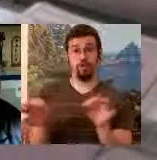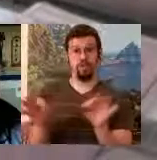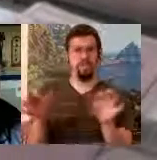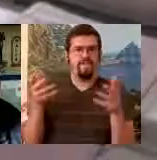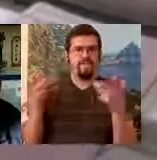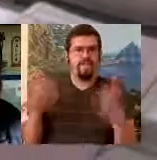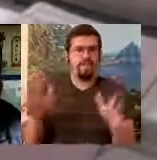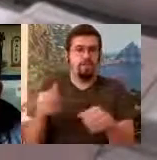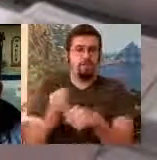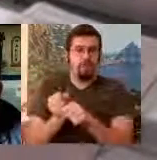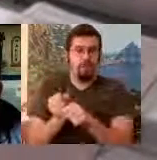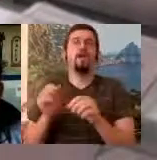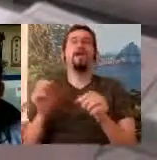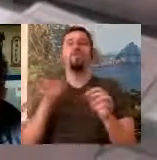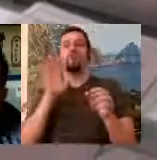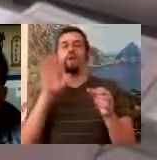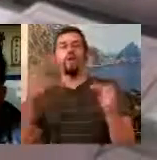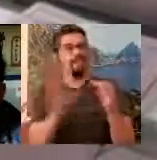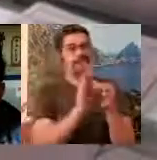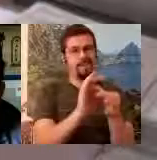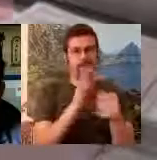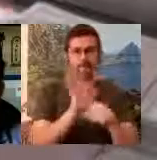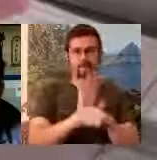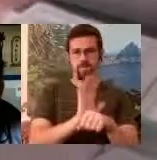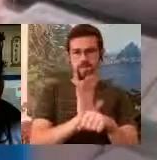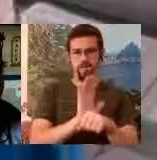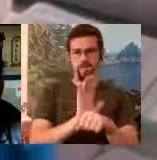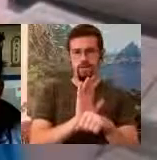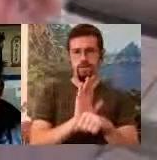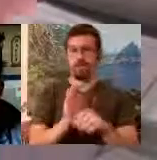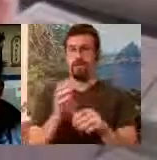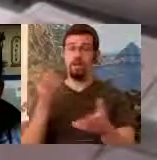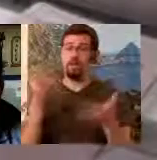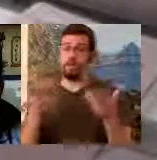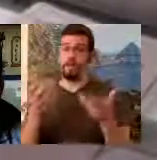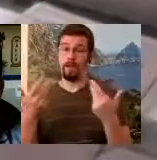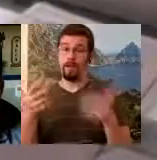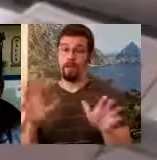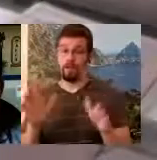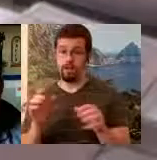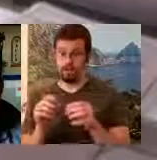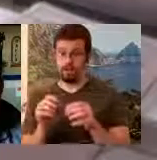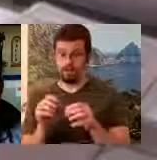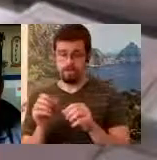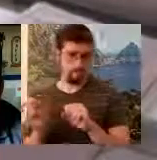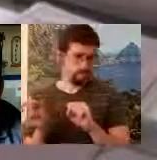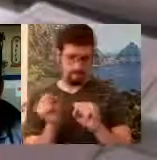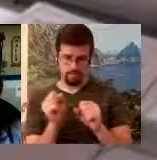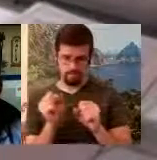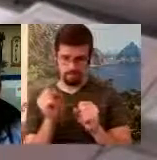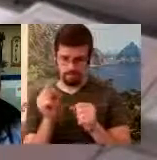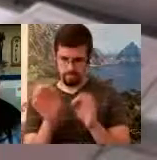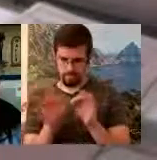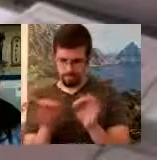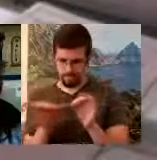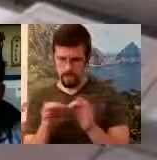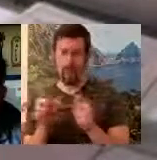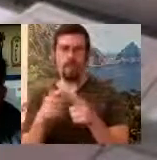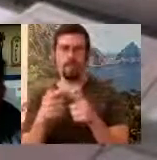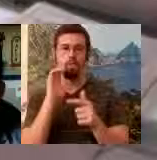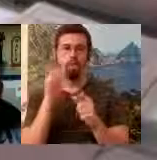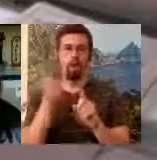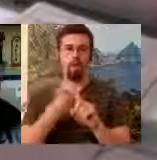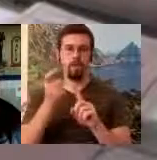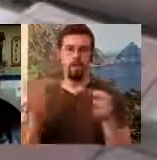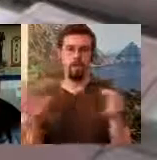produce and connect to the computer. You see what I mean? That somebody might be producing them and they would automatically plop onto the video as it's being shown.